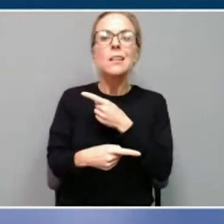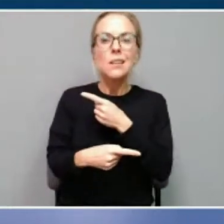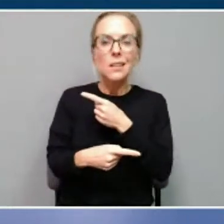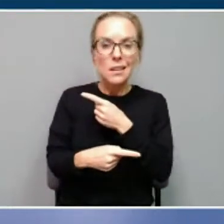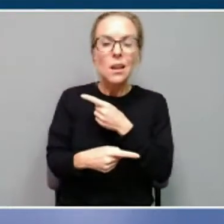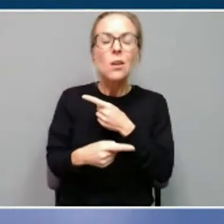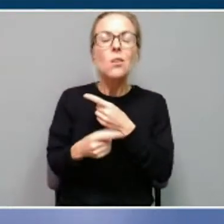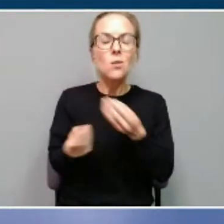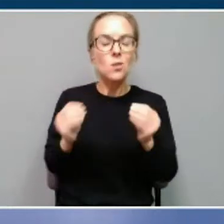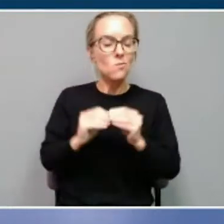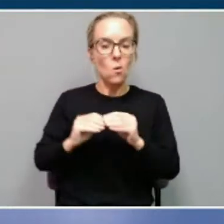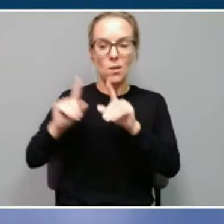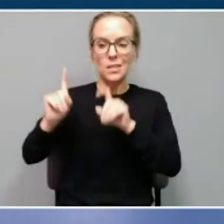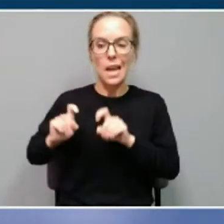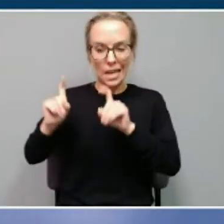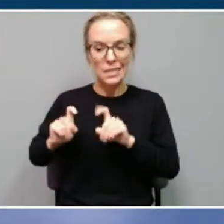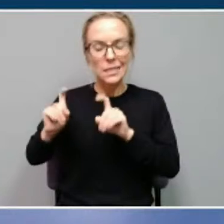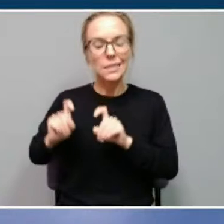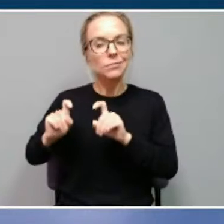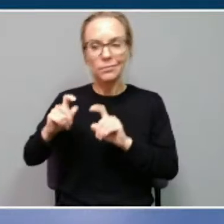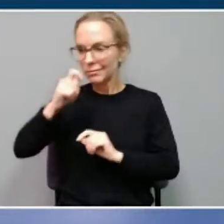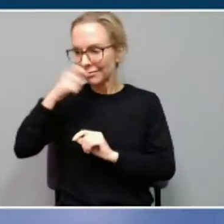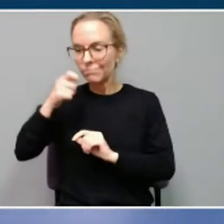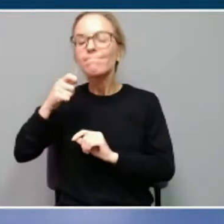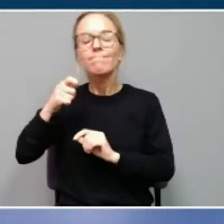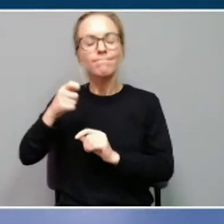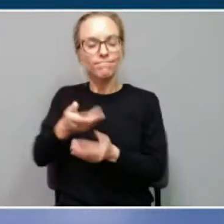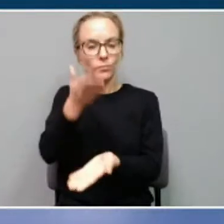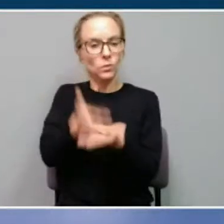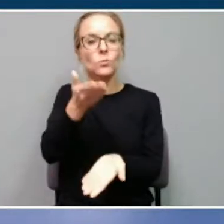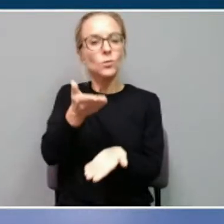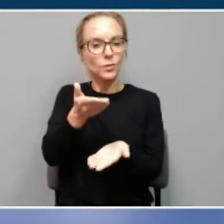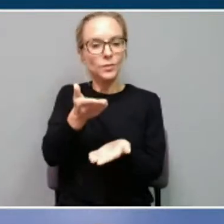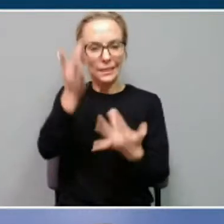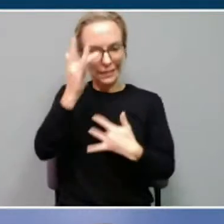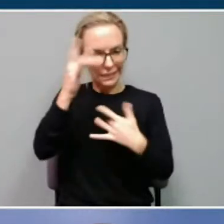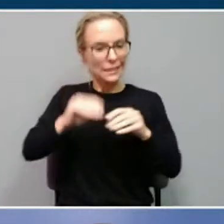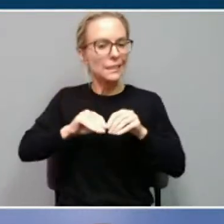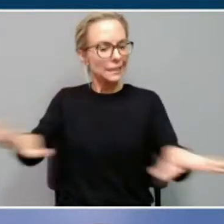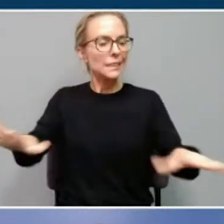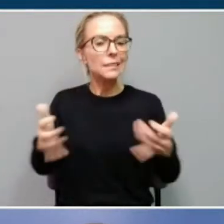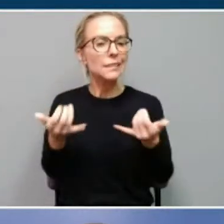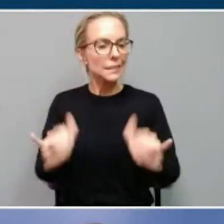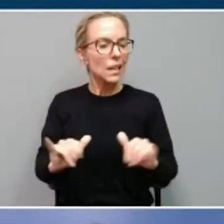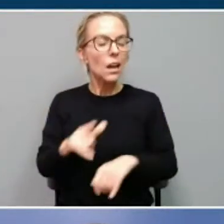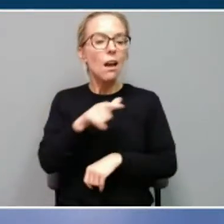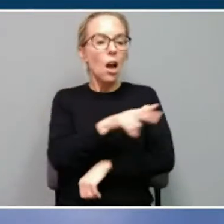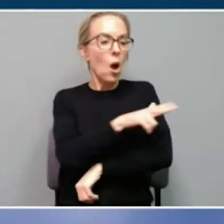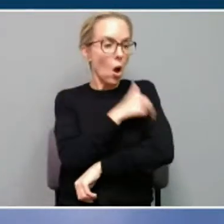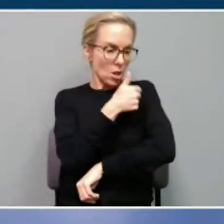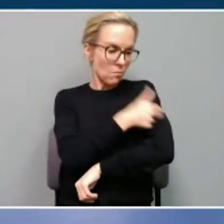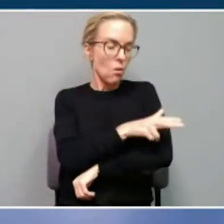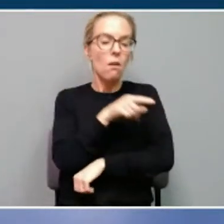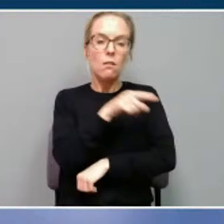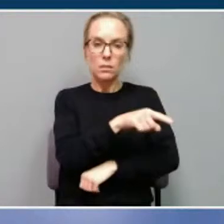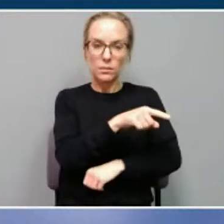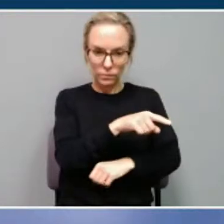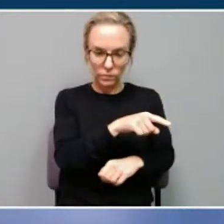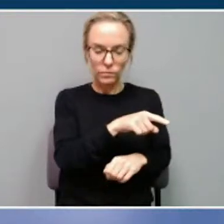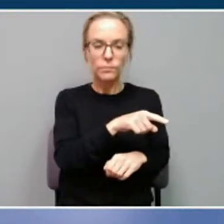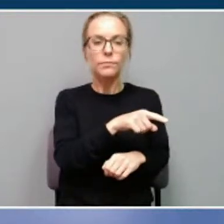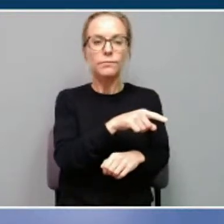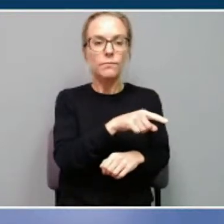that there is a lot of disease out there. Hospitalizations, we're now at a new all-time